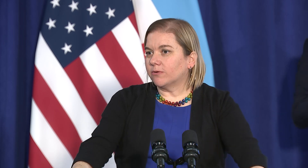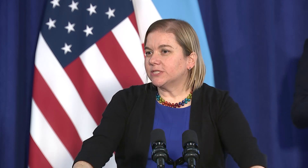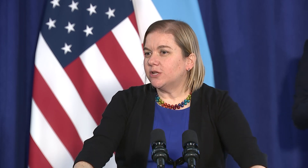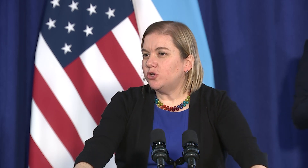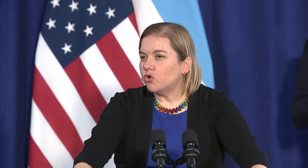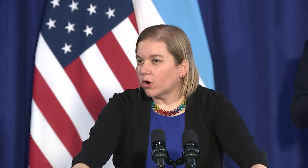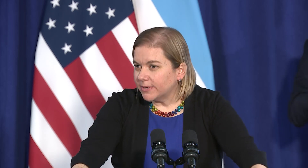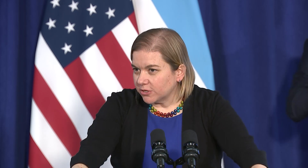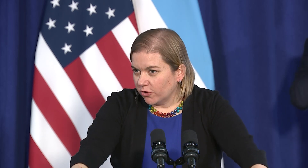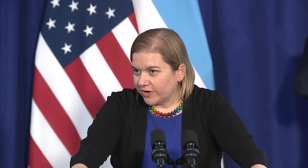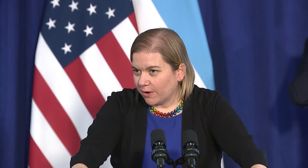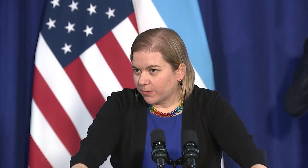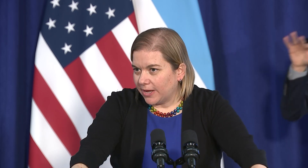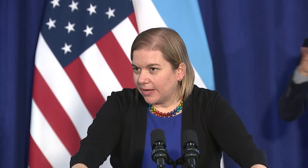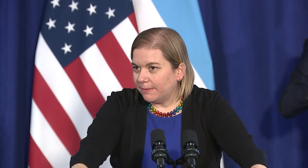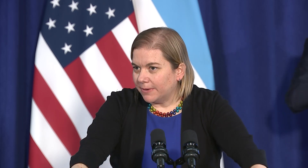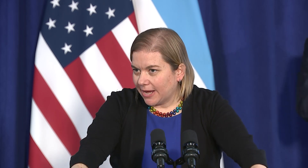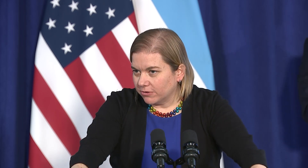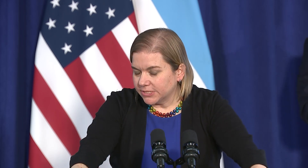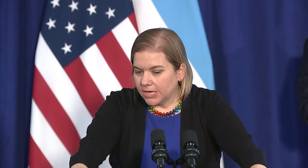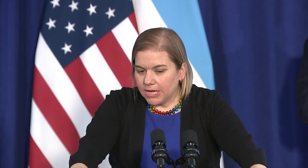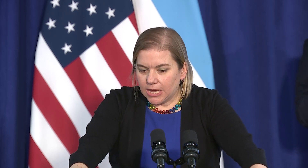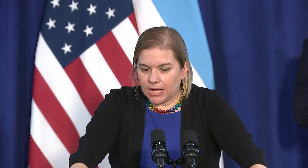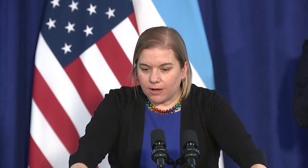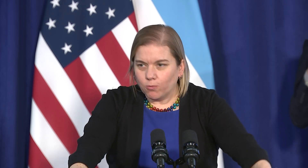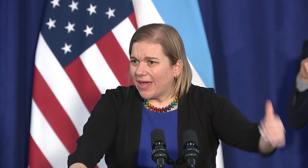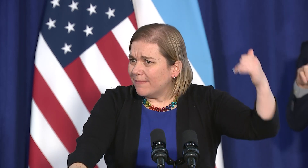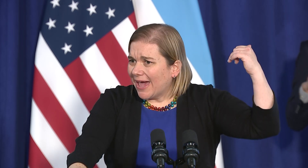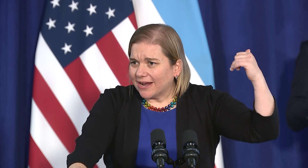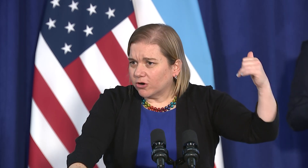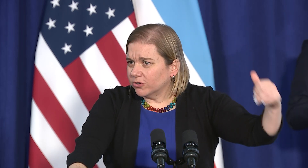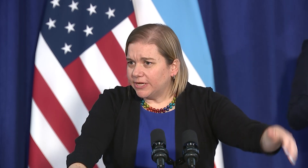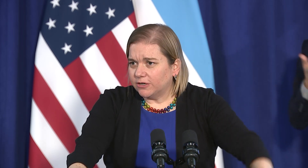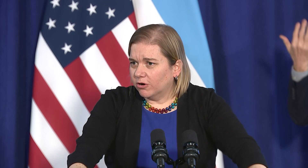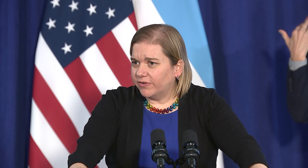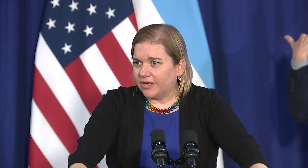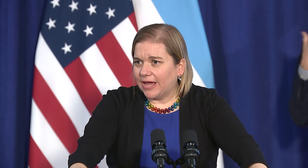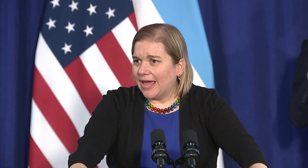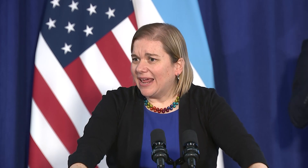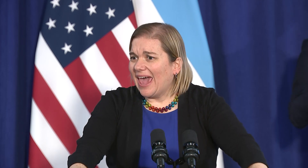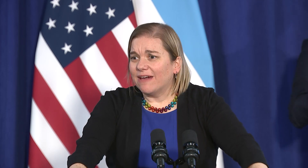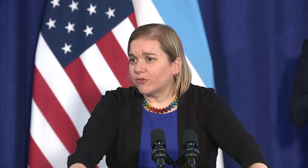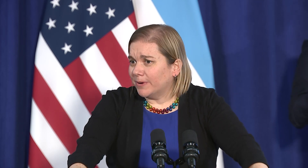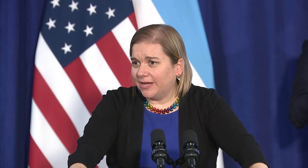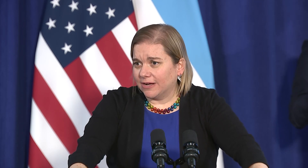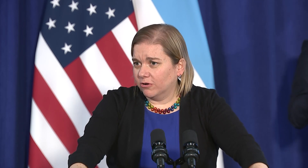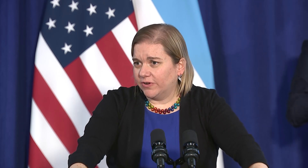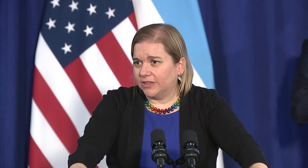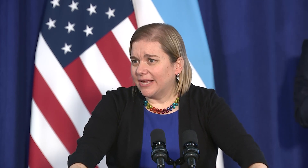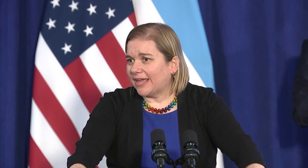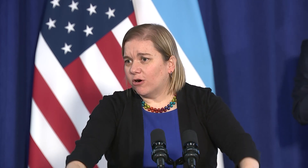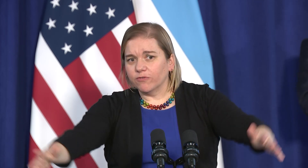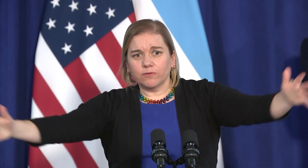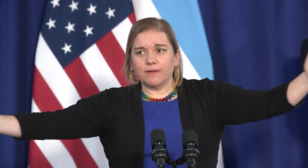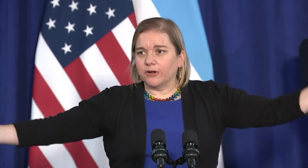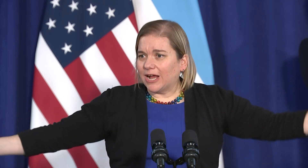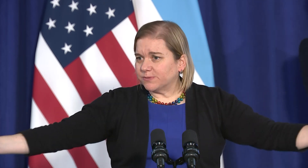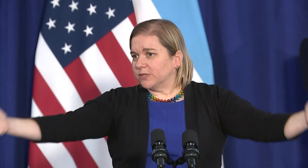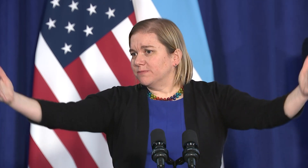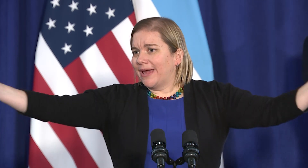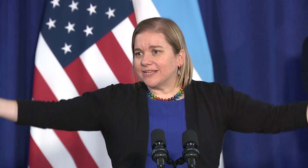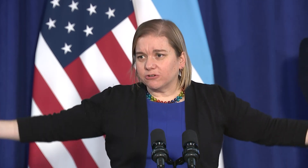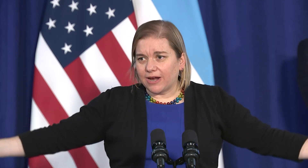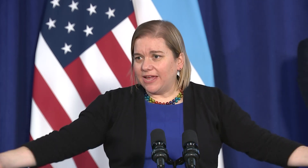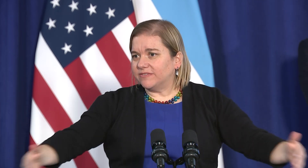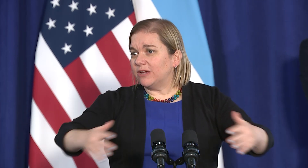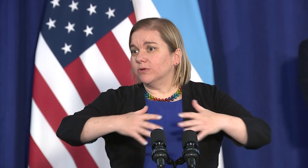answer, but there was an enormous COVID outbreak in Manaus way back early in COVID, and everybody got COVID. Like, they overwhelmed their